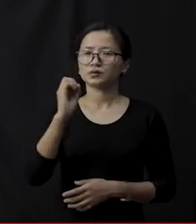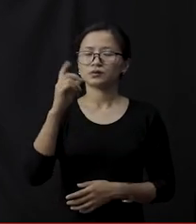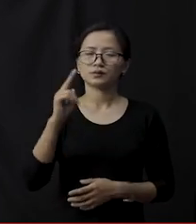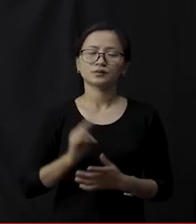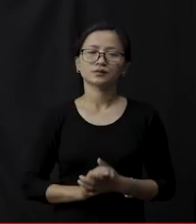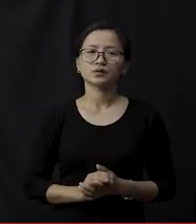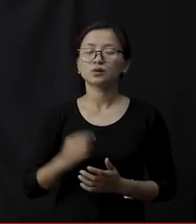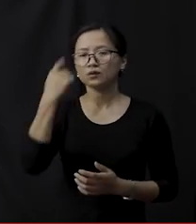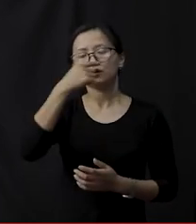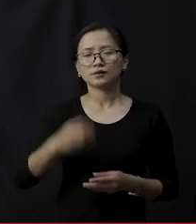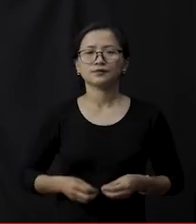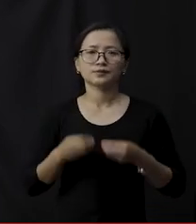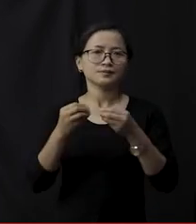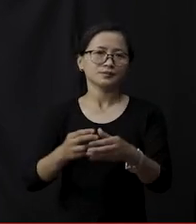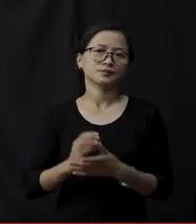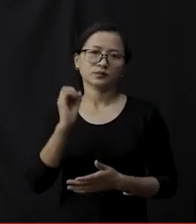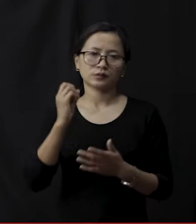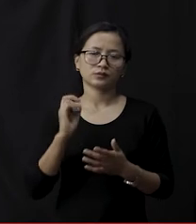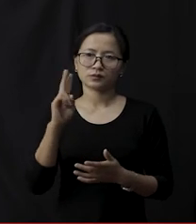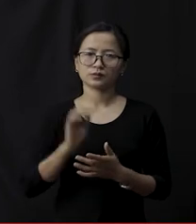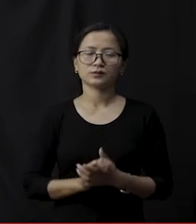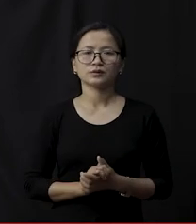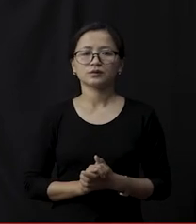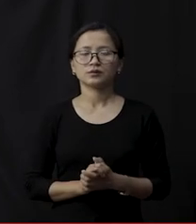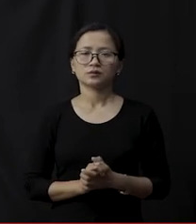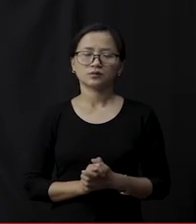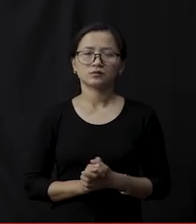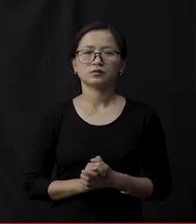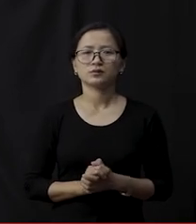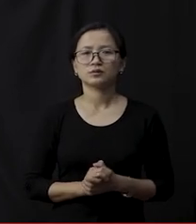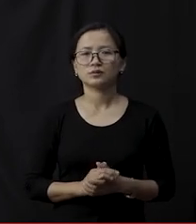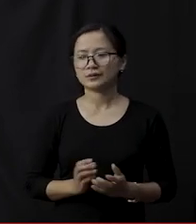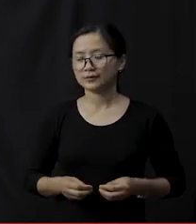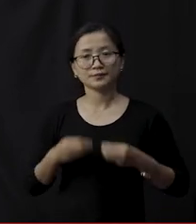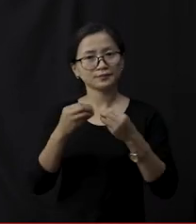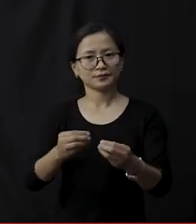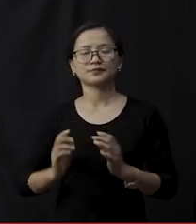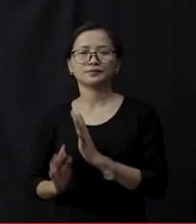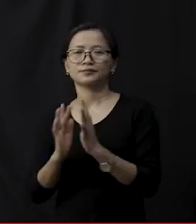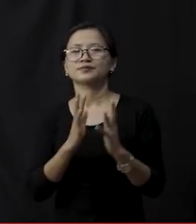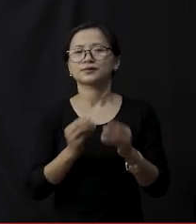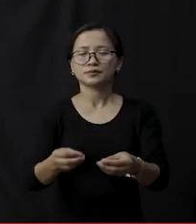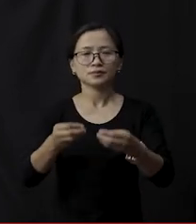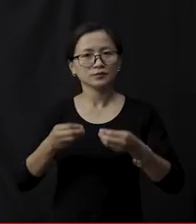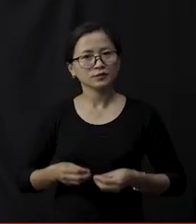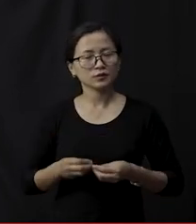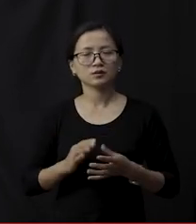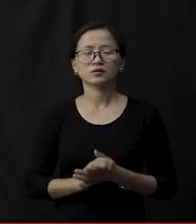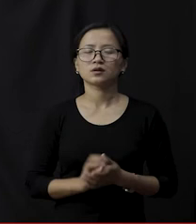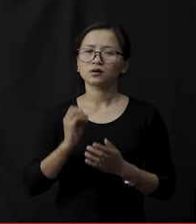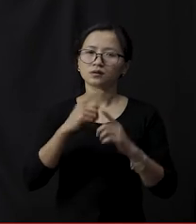who give us that oxygen, do you know, students? Plants. The plants, they give